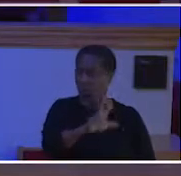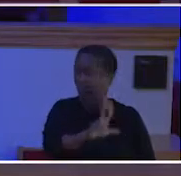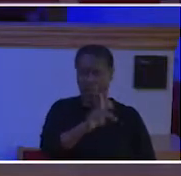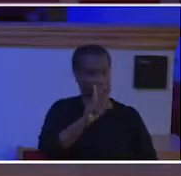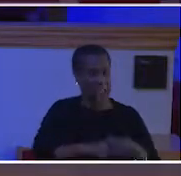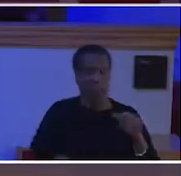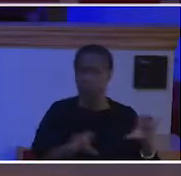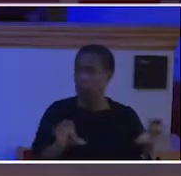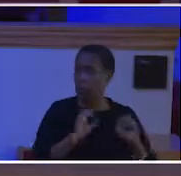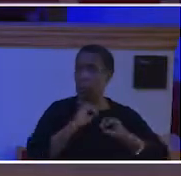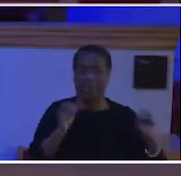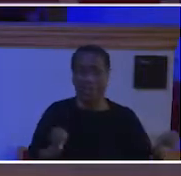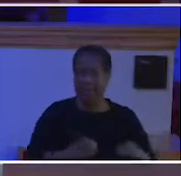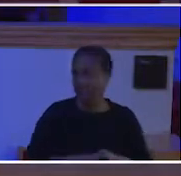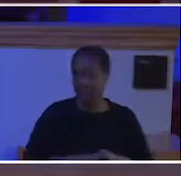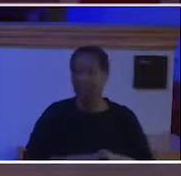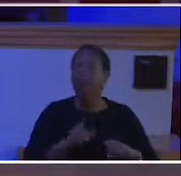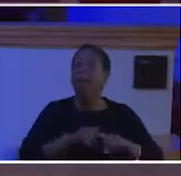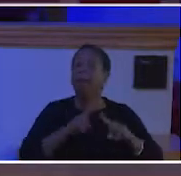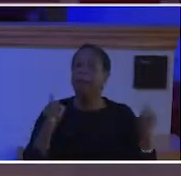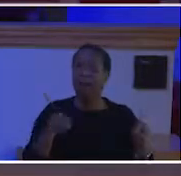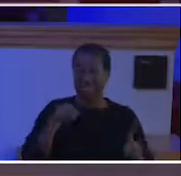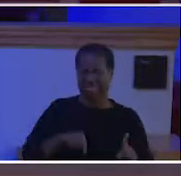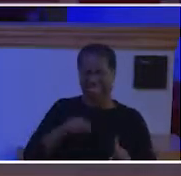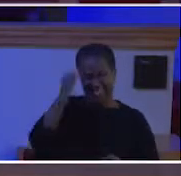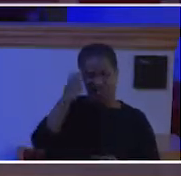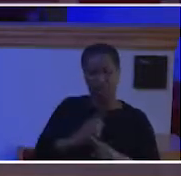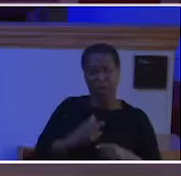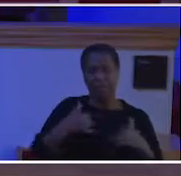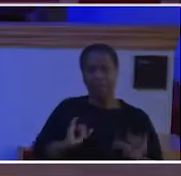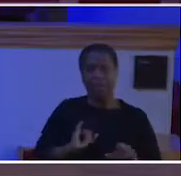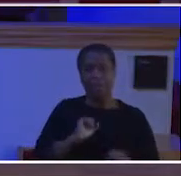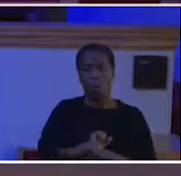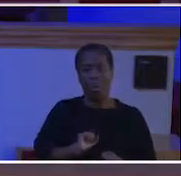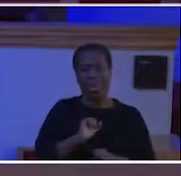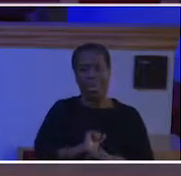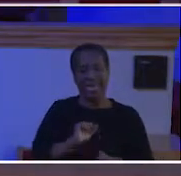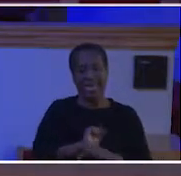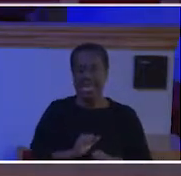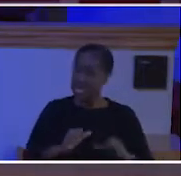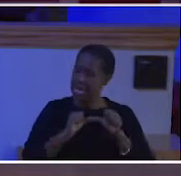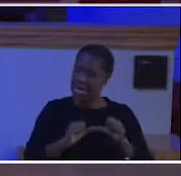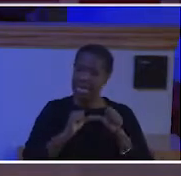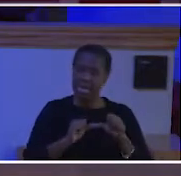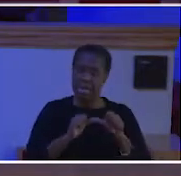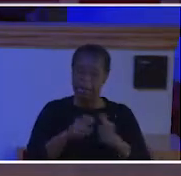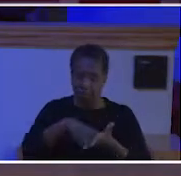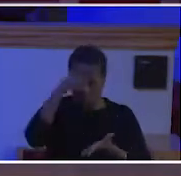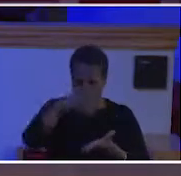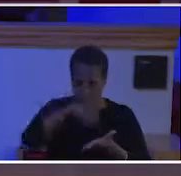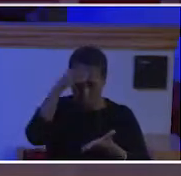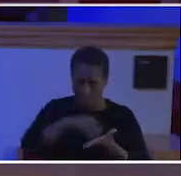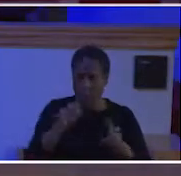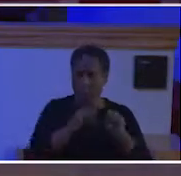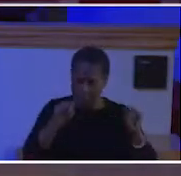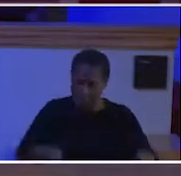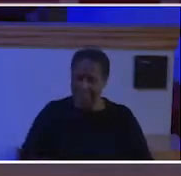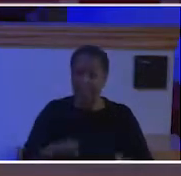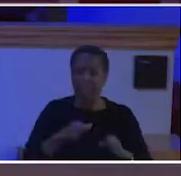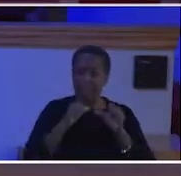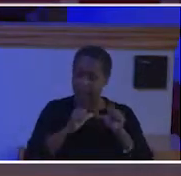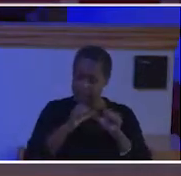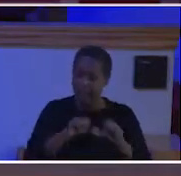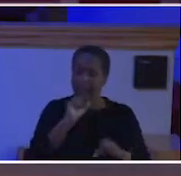produce anything. But this brother kept on working, kept on learning the system, kept